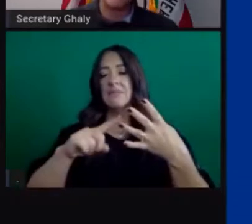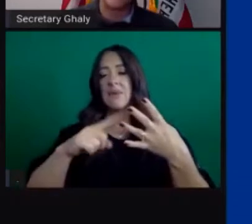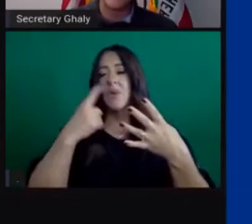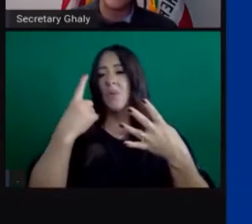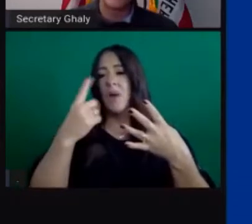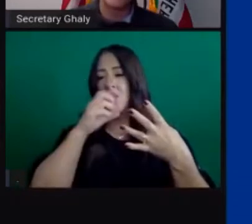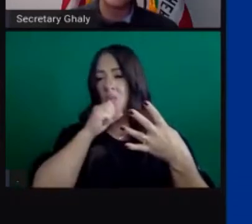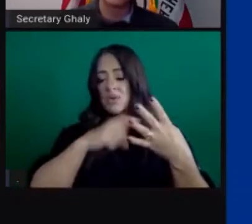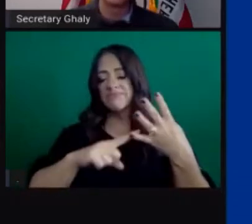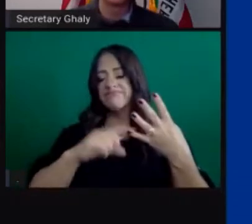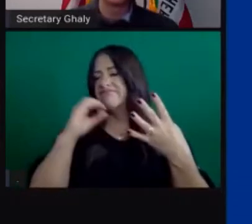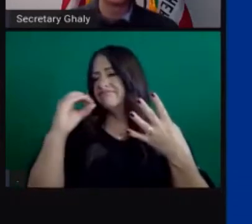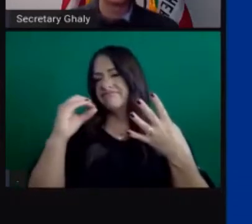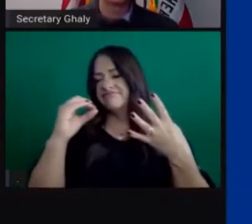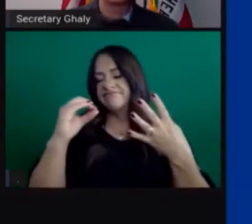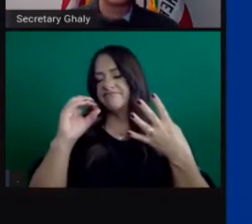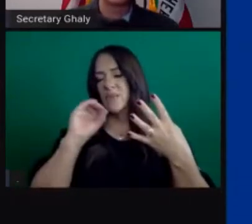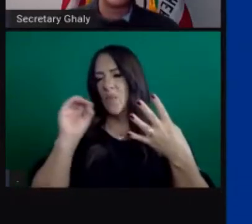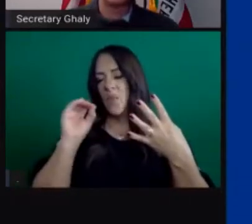in yellow.